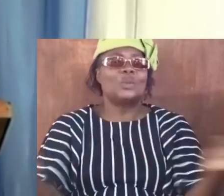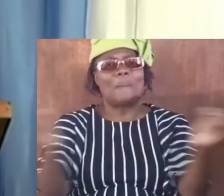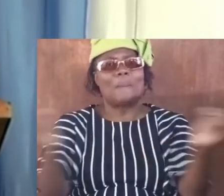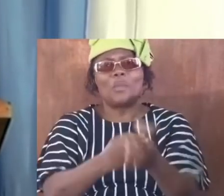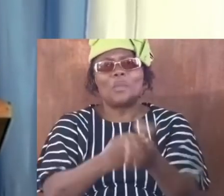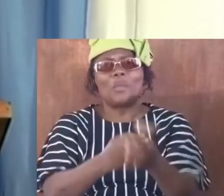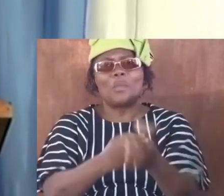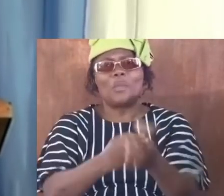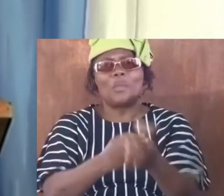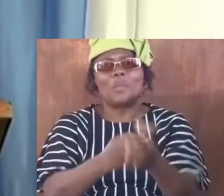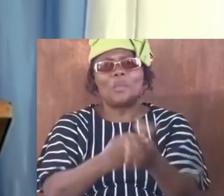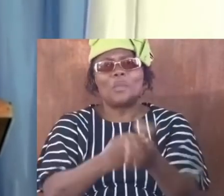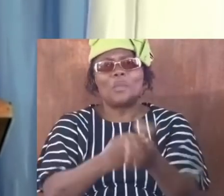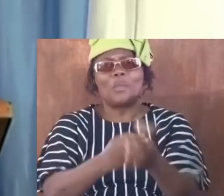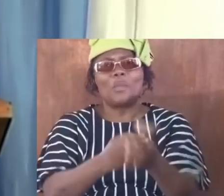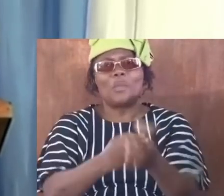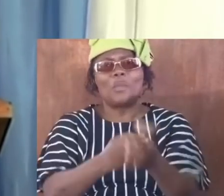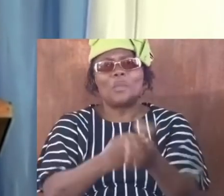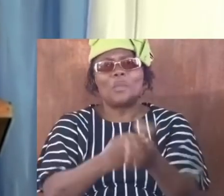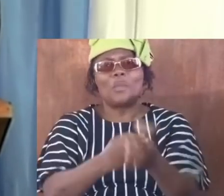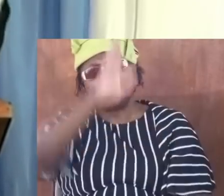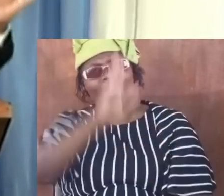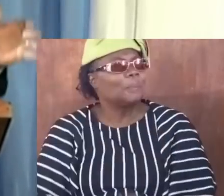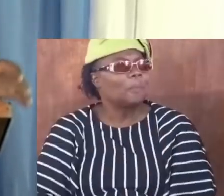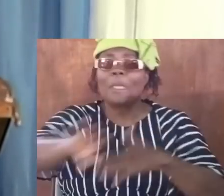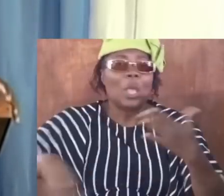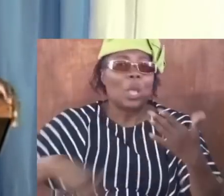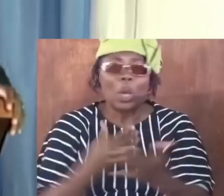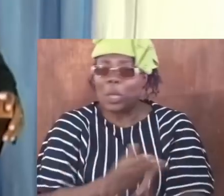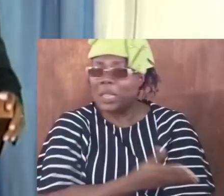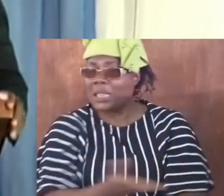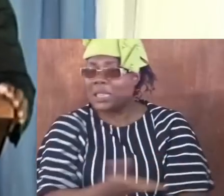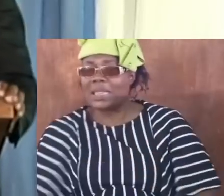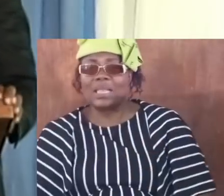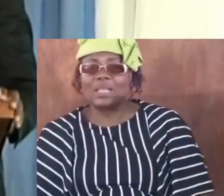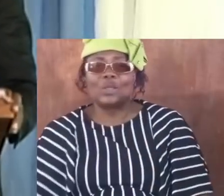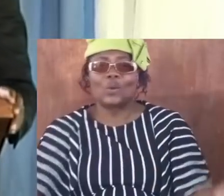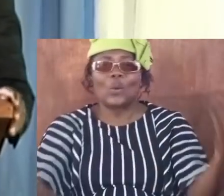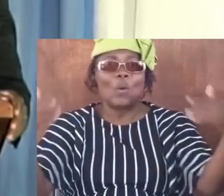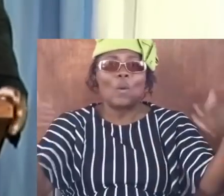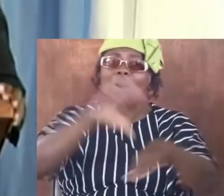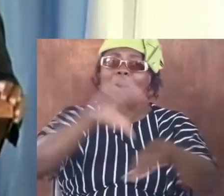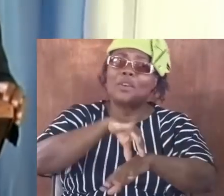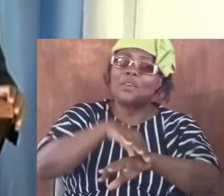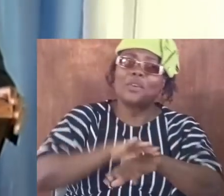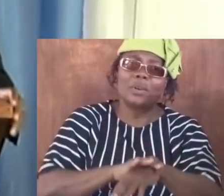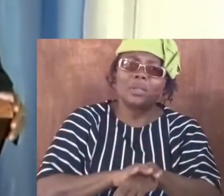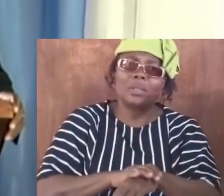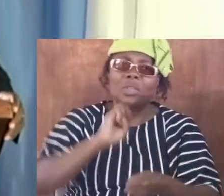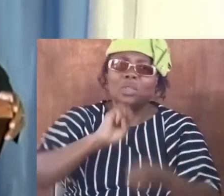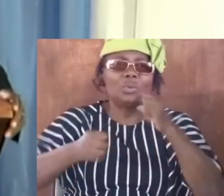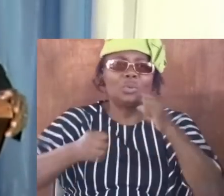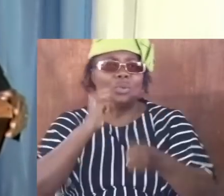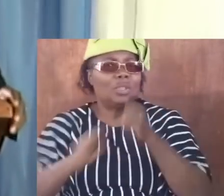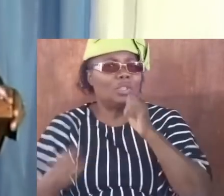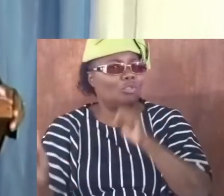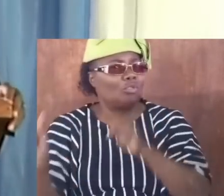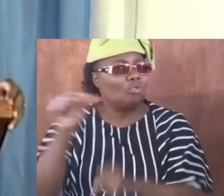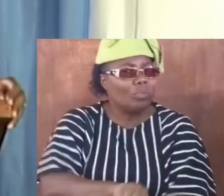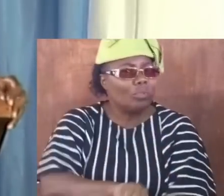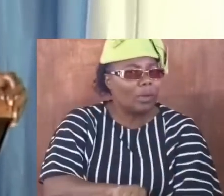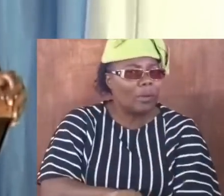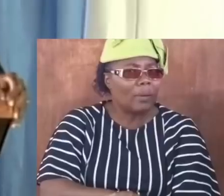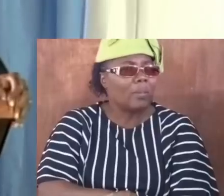listen to me. All kind of things come on earth to threaten and to try to destroy, but I am